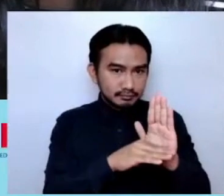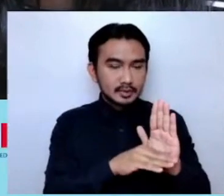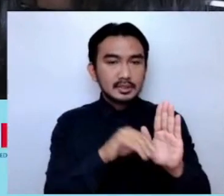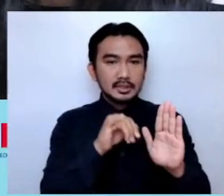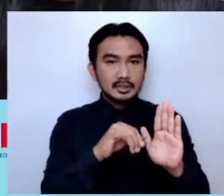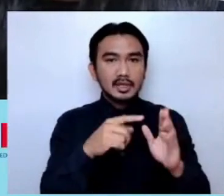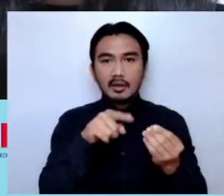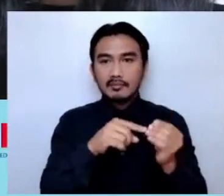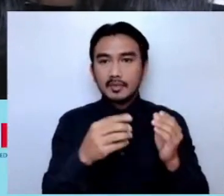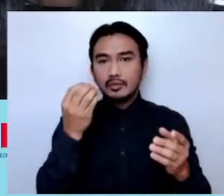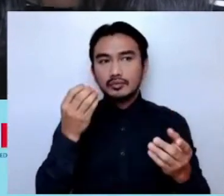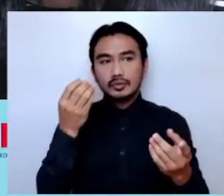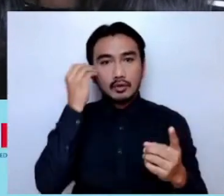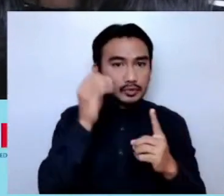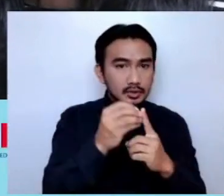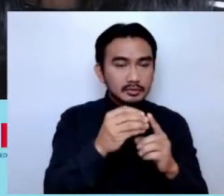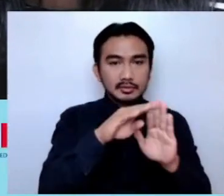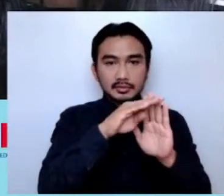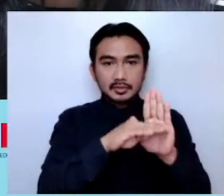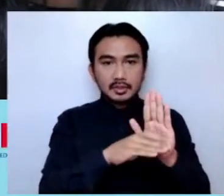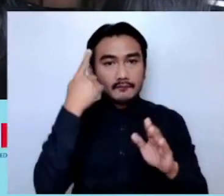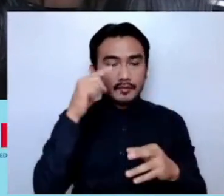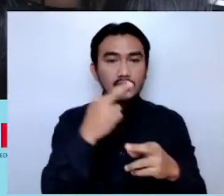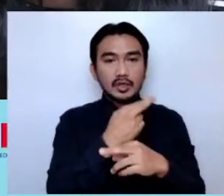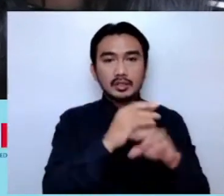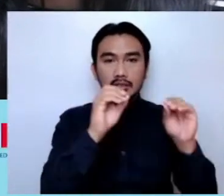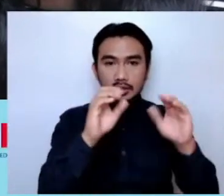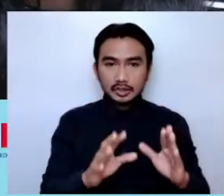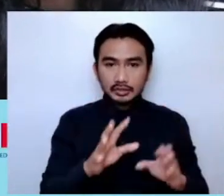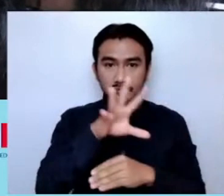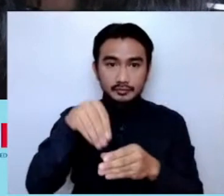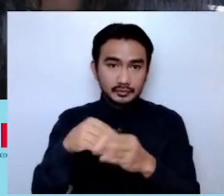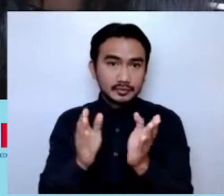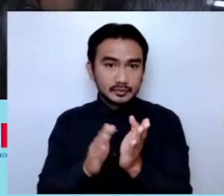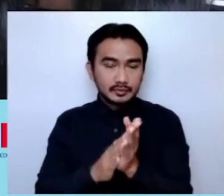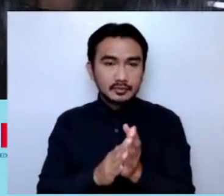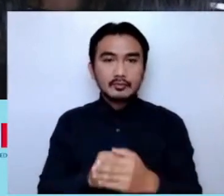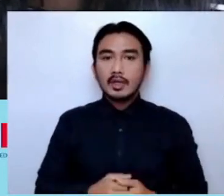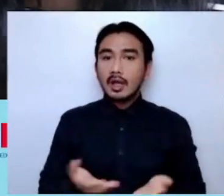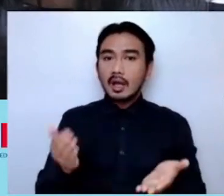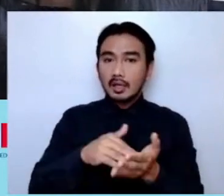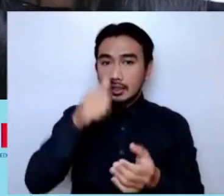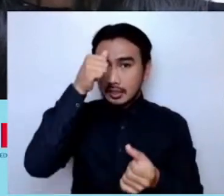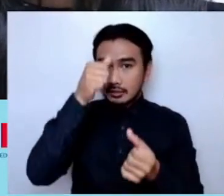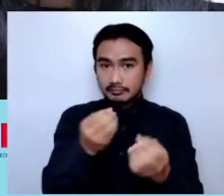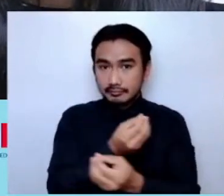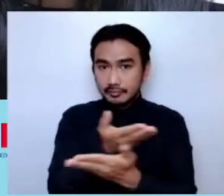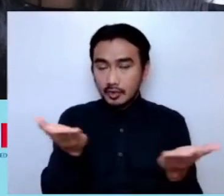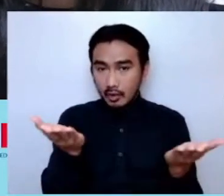regular teachers are included in these tools. And as a reminder again to everyone watching,